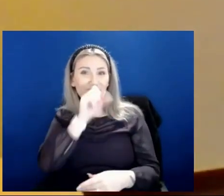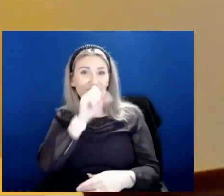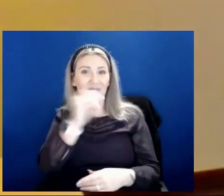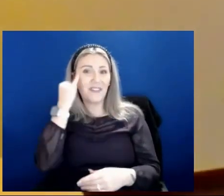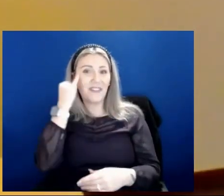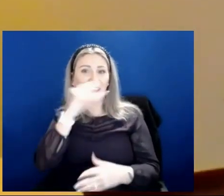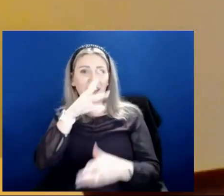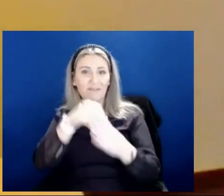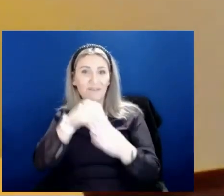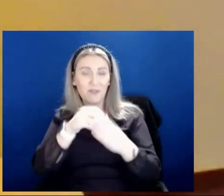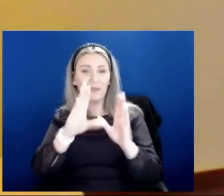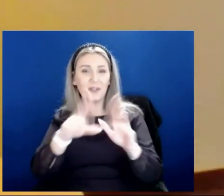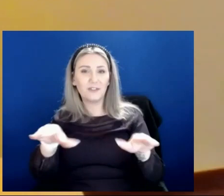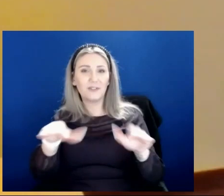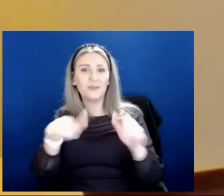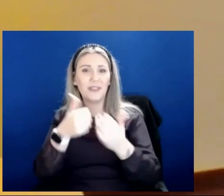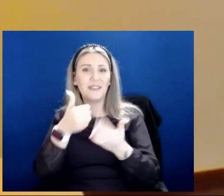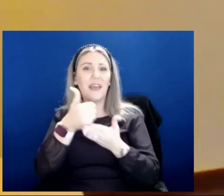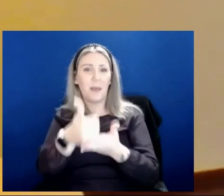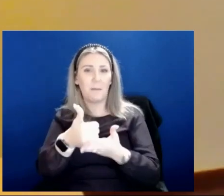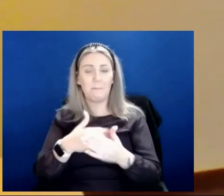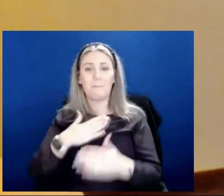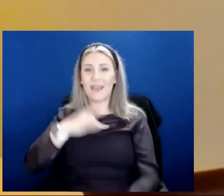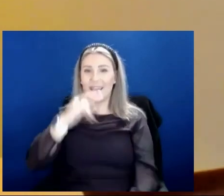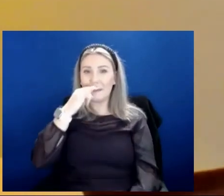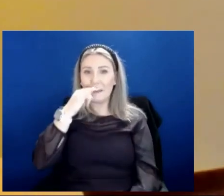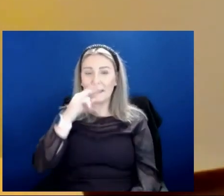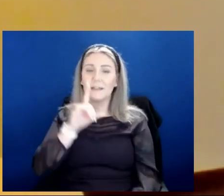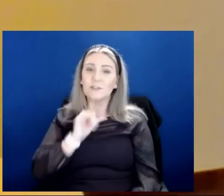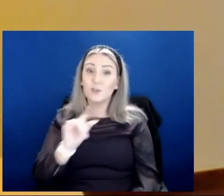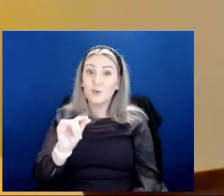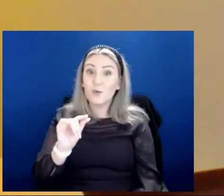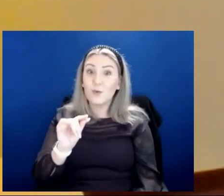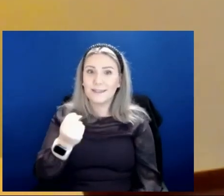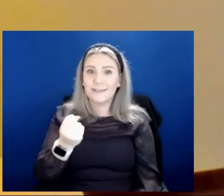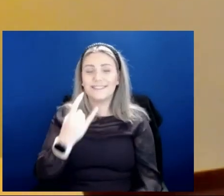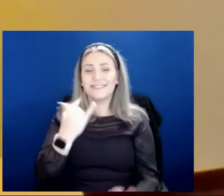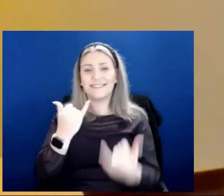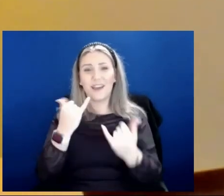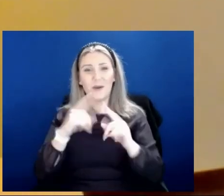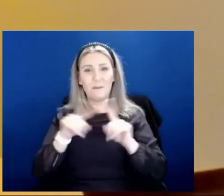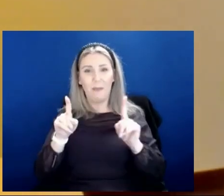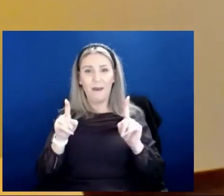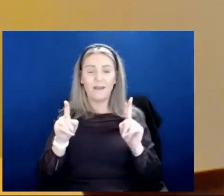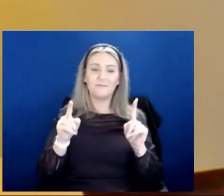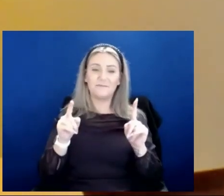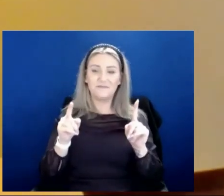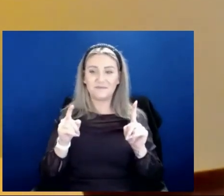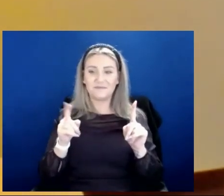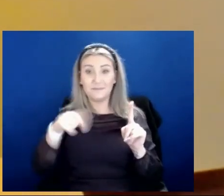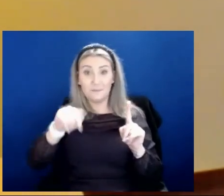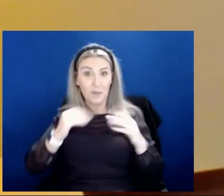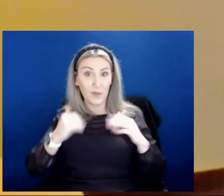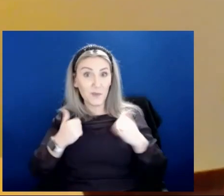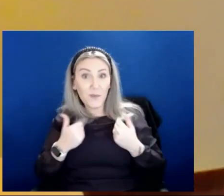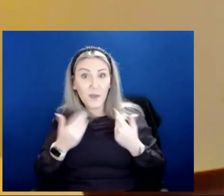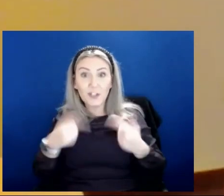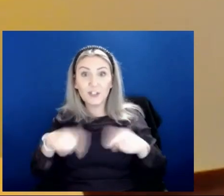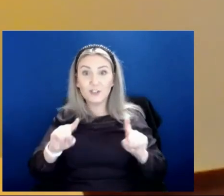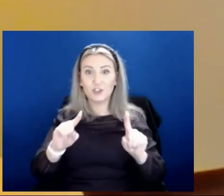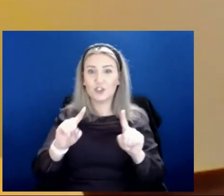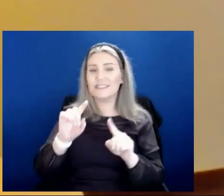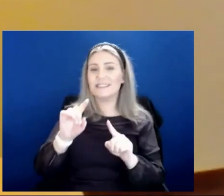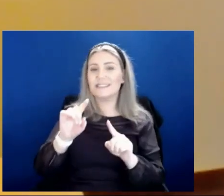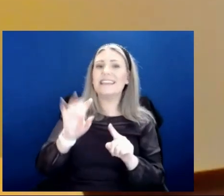involving children in helping. My kids are in their 20s now, but they were young during, 9/11